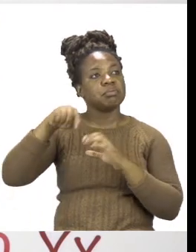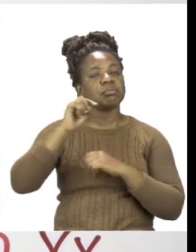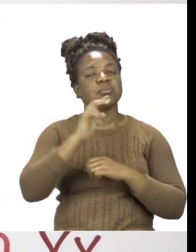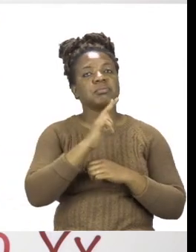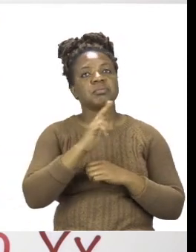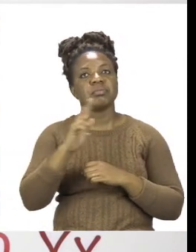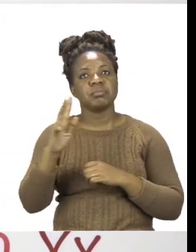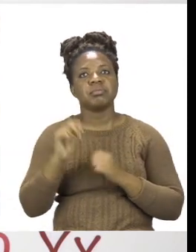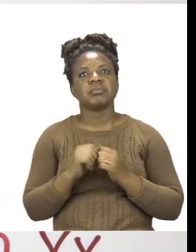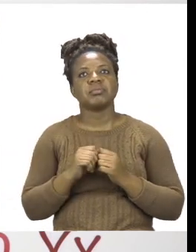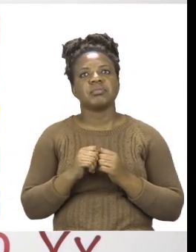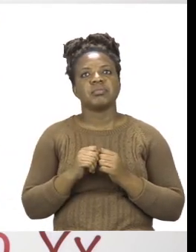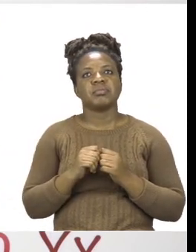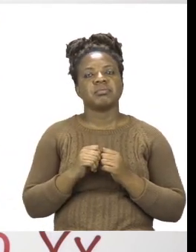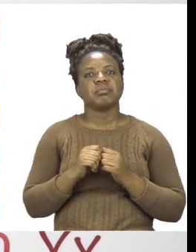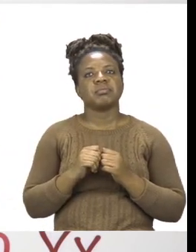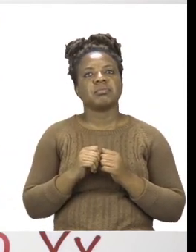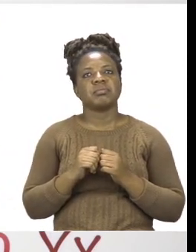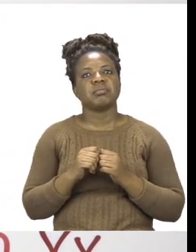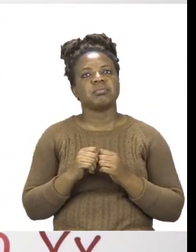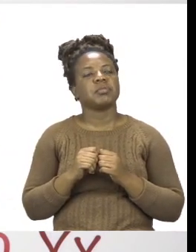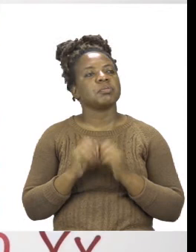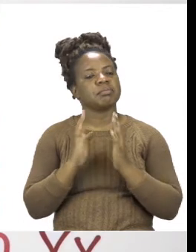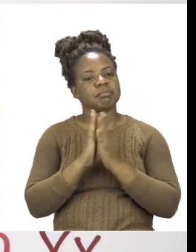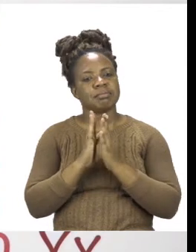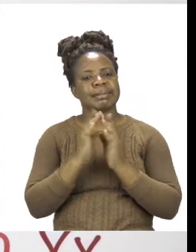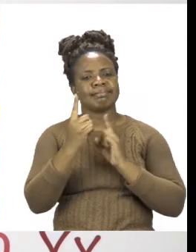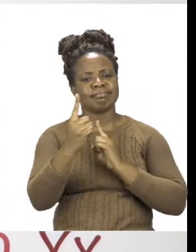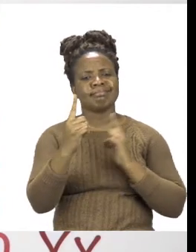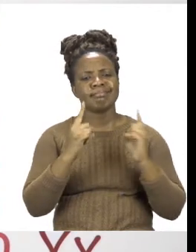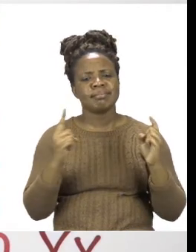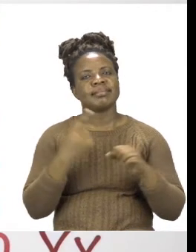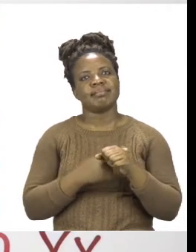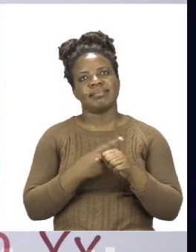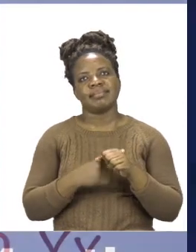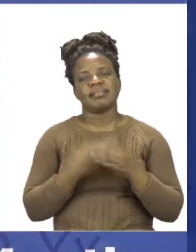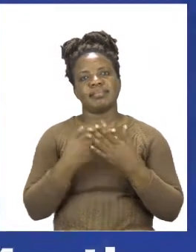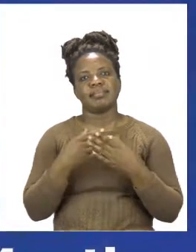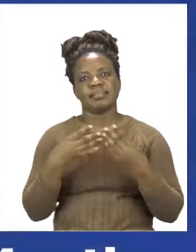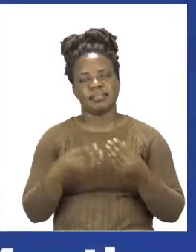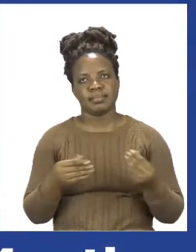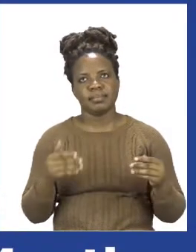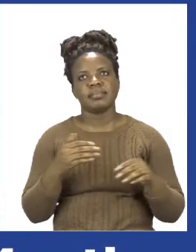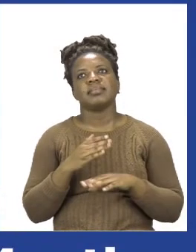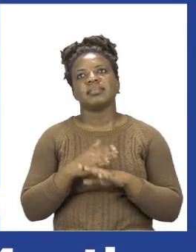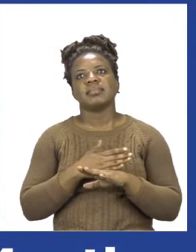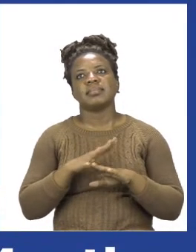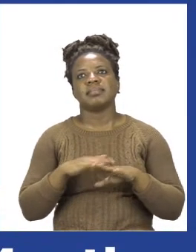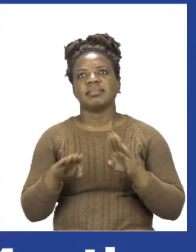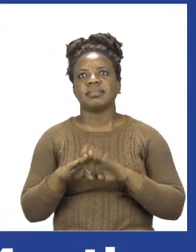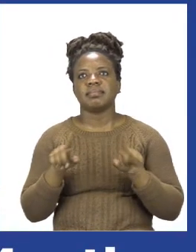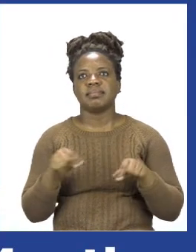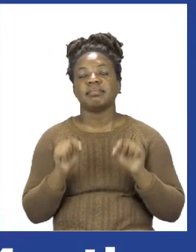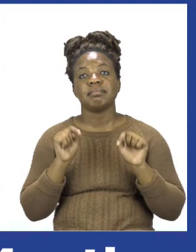So make sure that you practice good social distancing. Make sure your hands are dry before you touch anything else. For